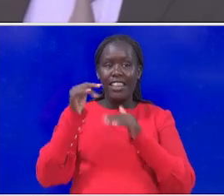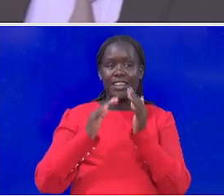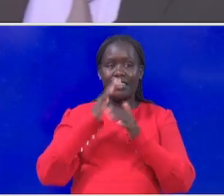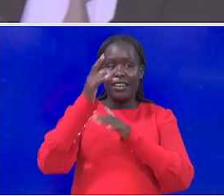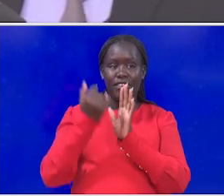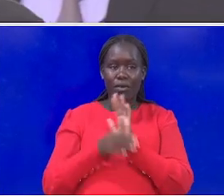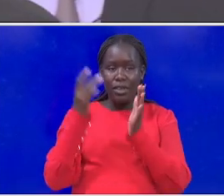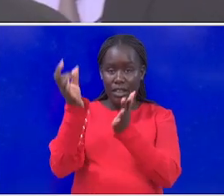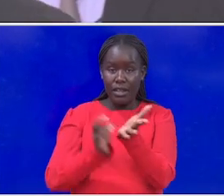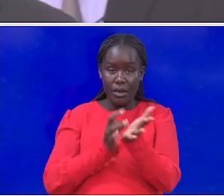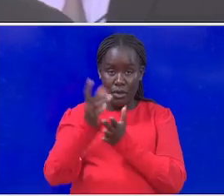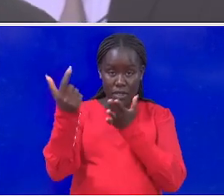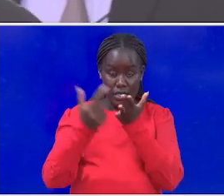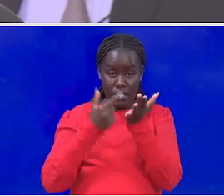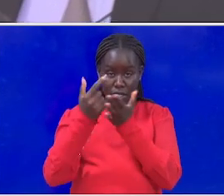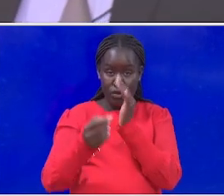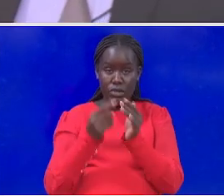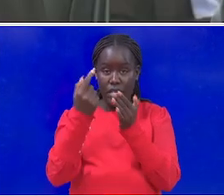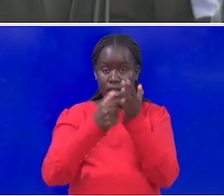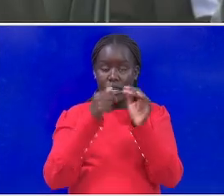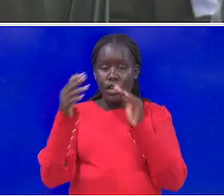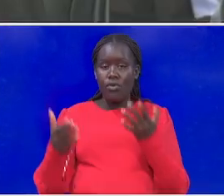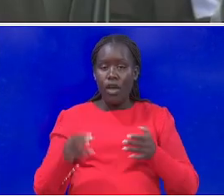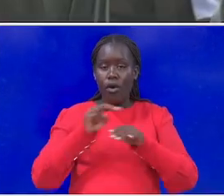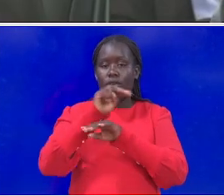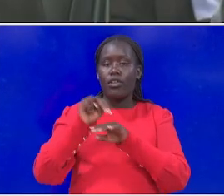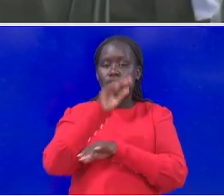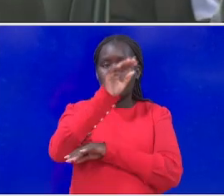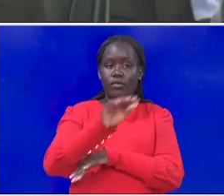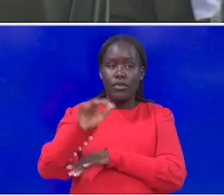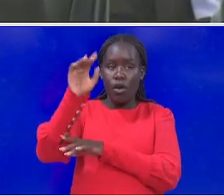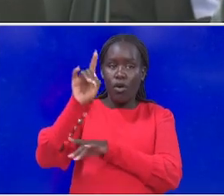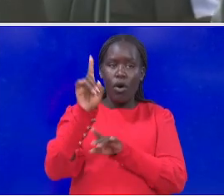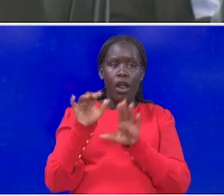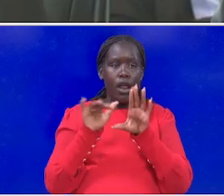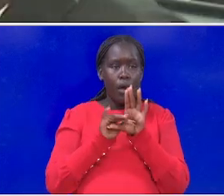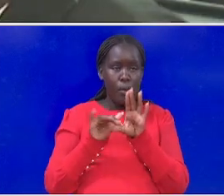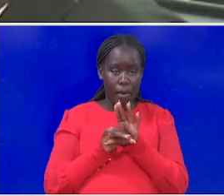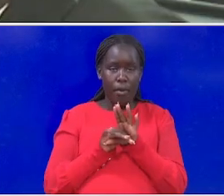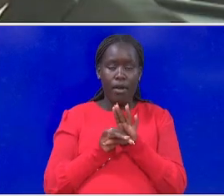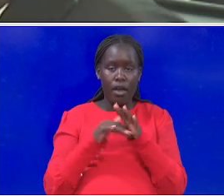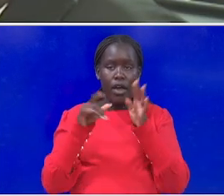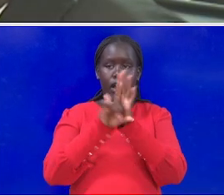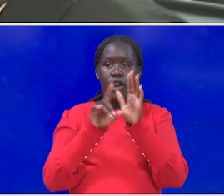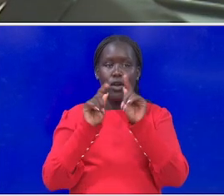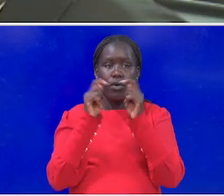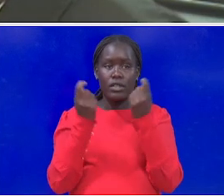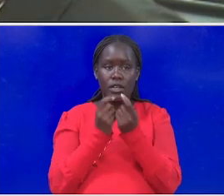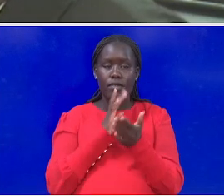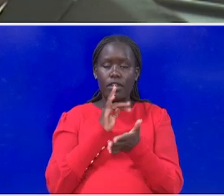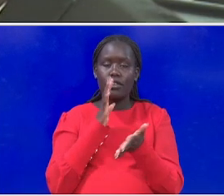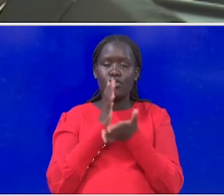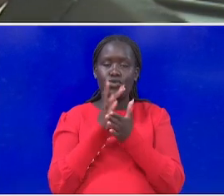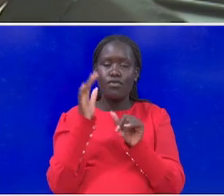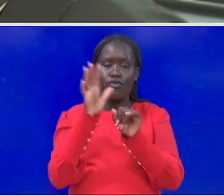an impeachment motion was filed at the floor of the National Assembly. According to one of the members of Gachagua's legal team, the truthful man is said to